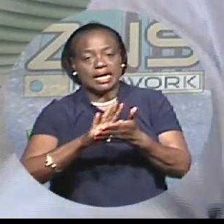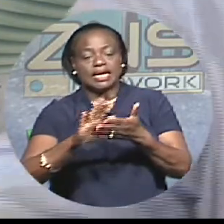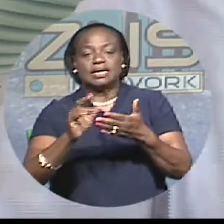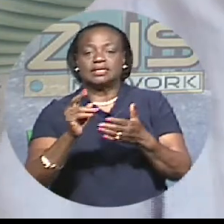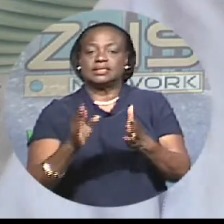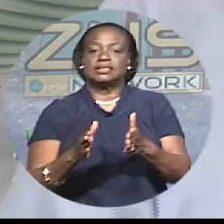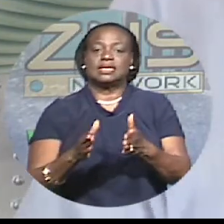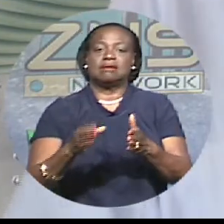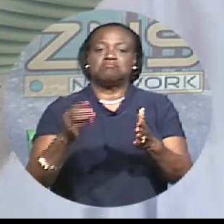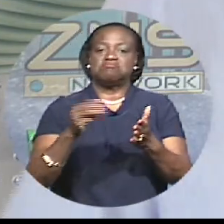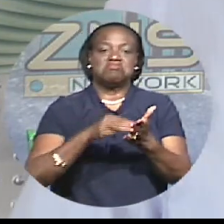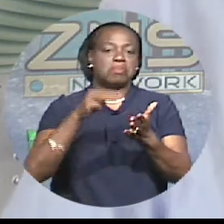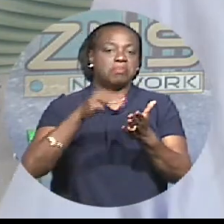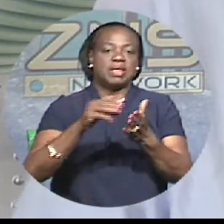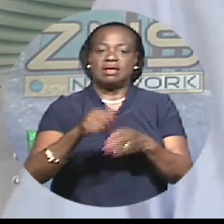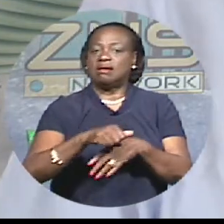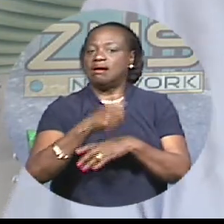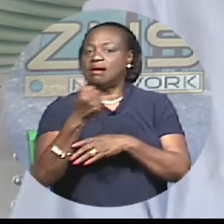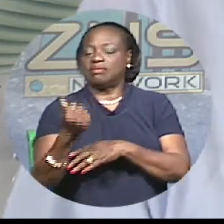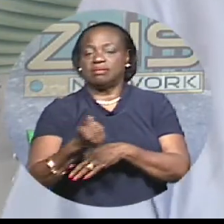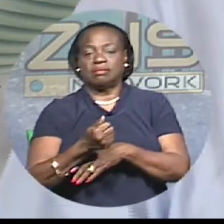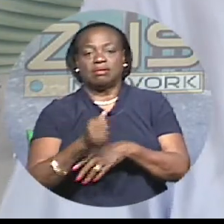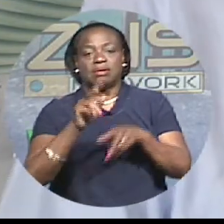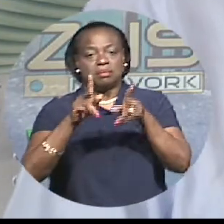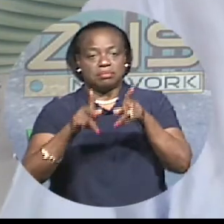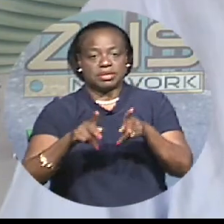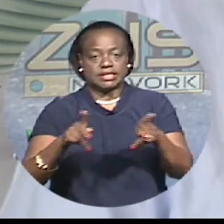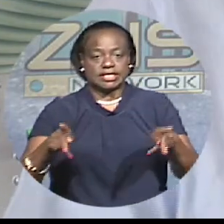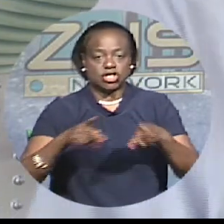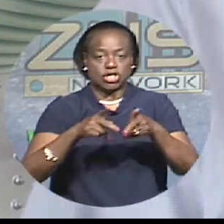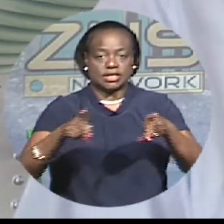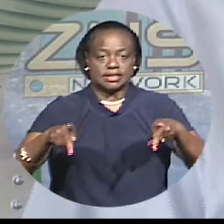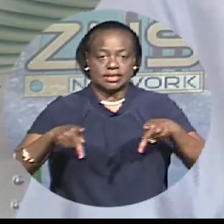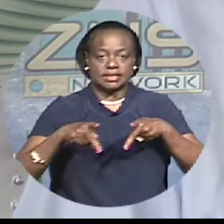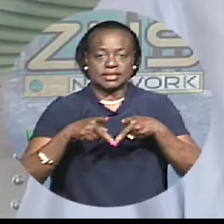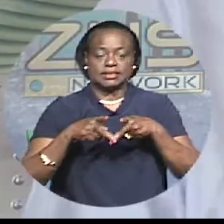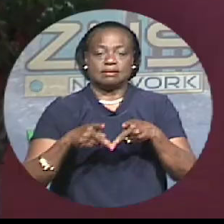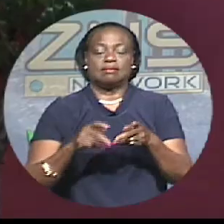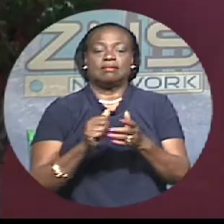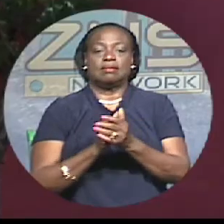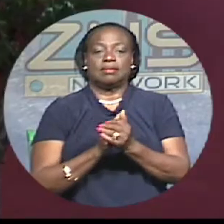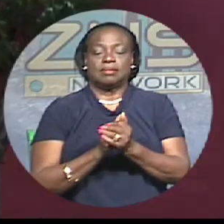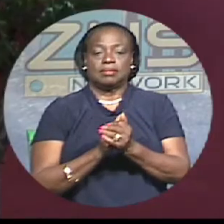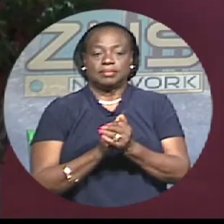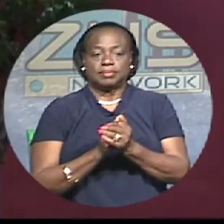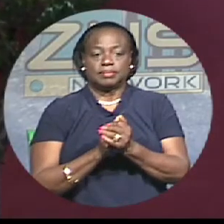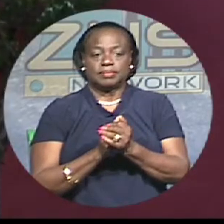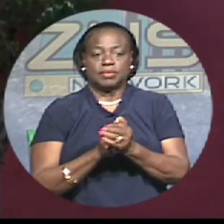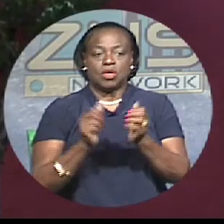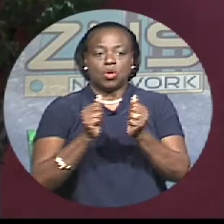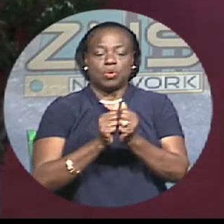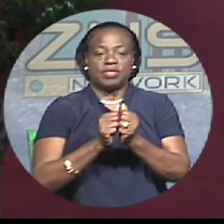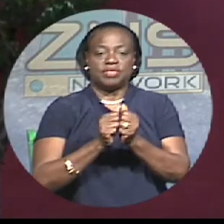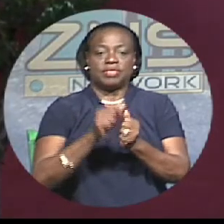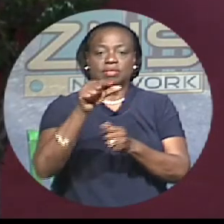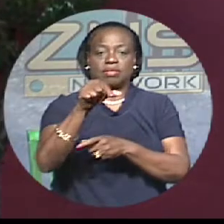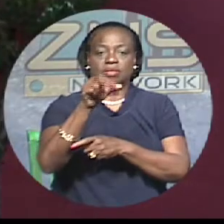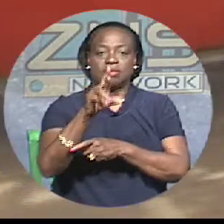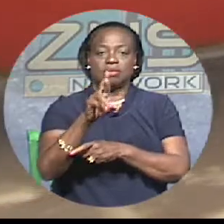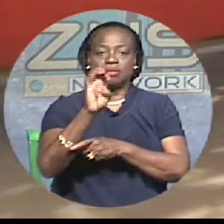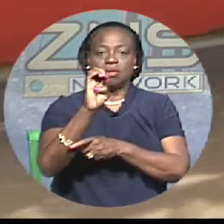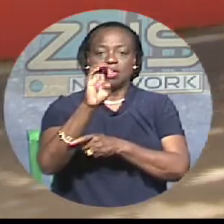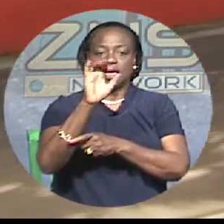there's a million other subsidiary type of positions that are indirectly affected. With Grey Cliff as the